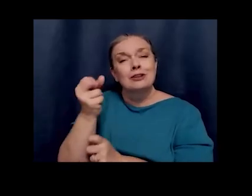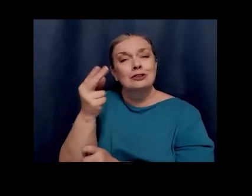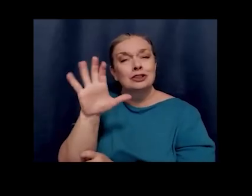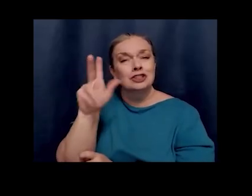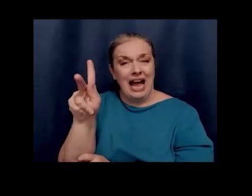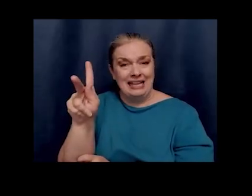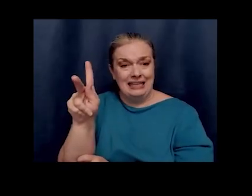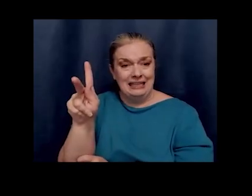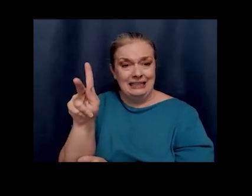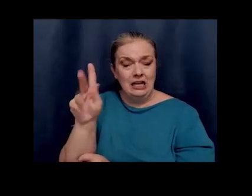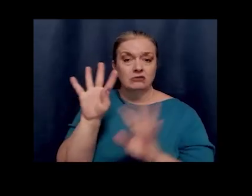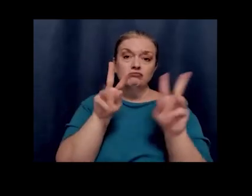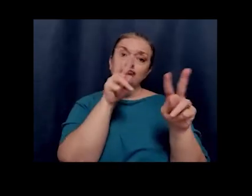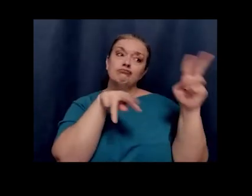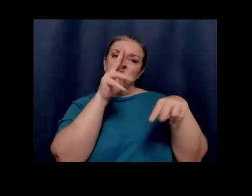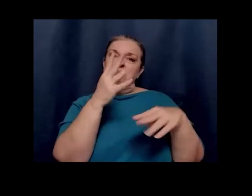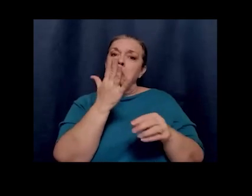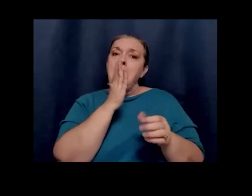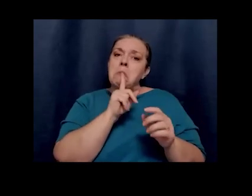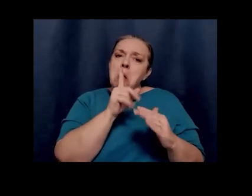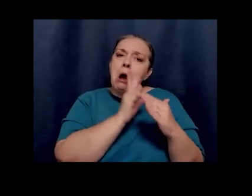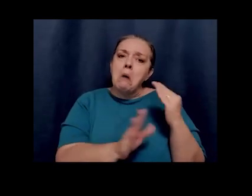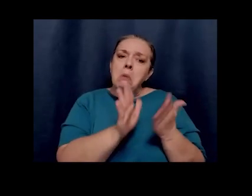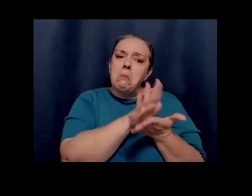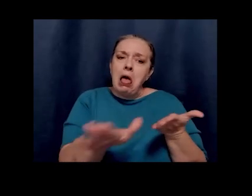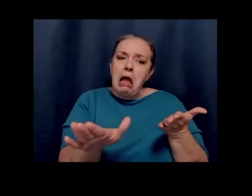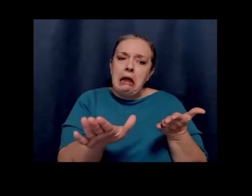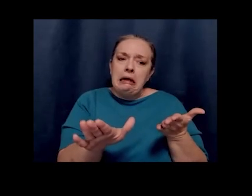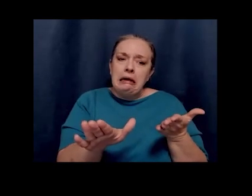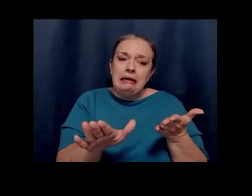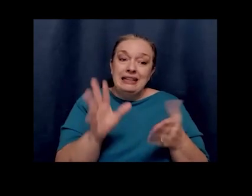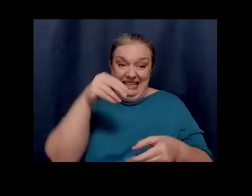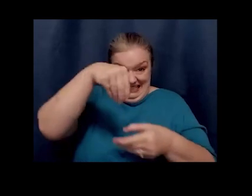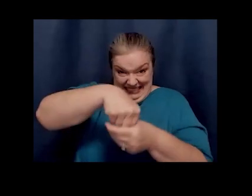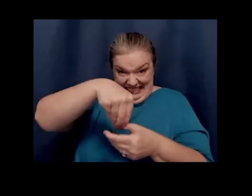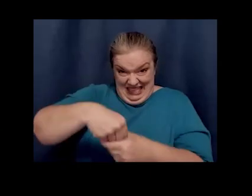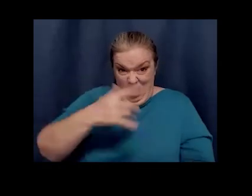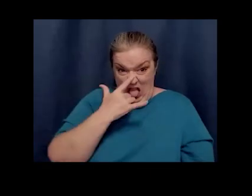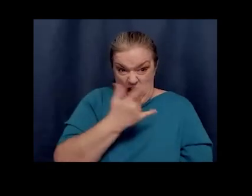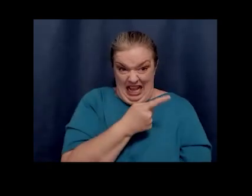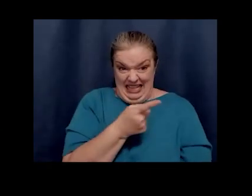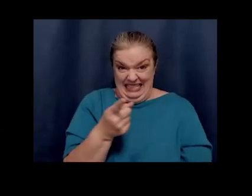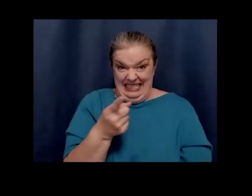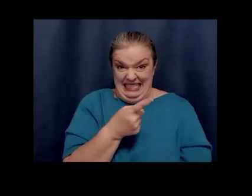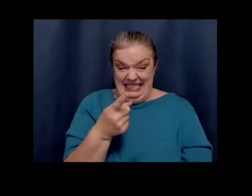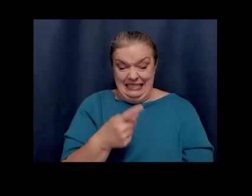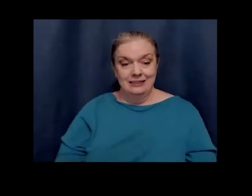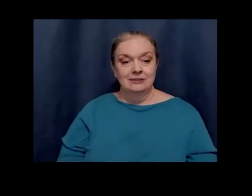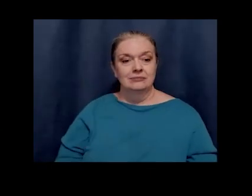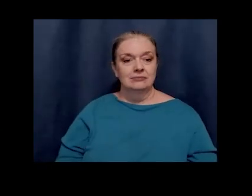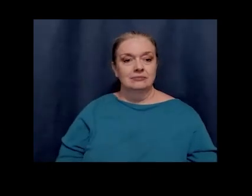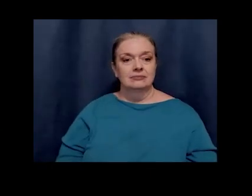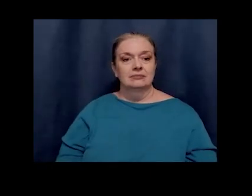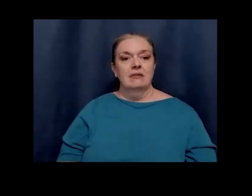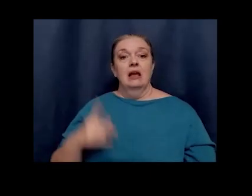hint of the wonders within. And here is the interior of that building. When you visit, you